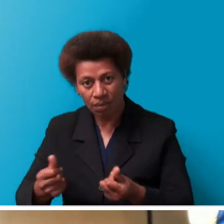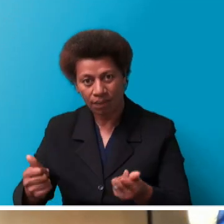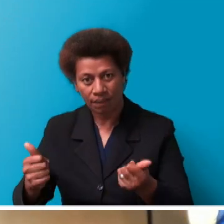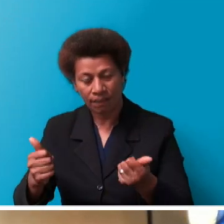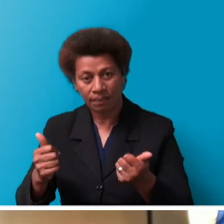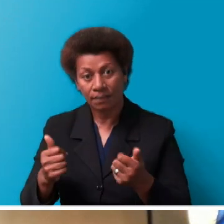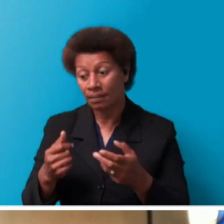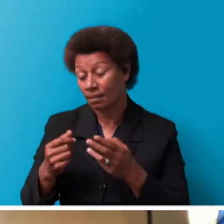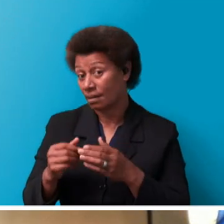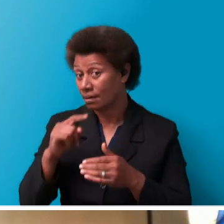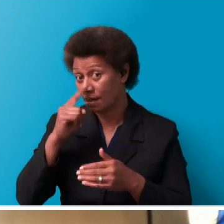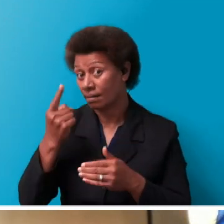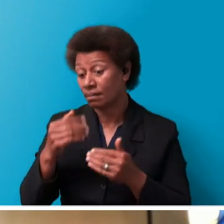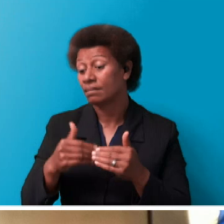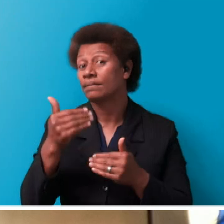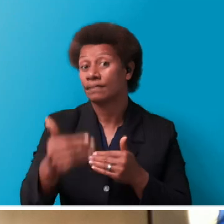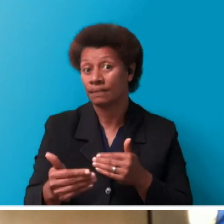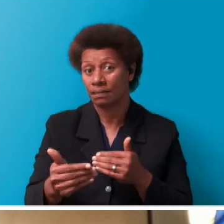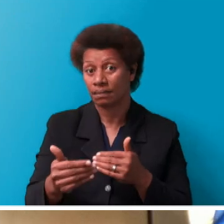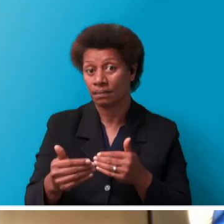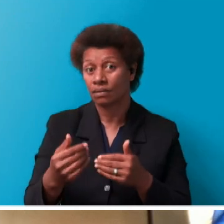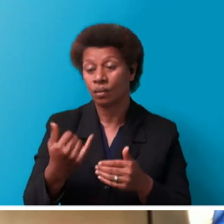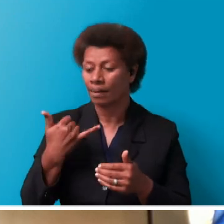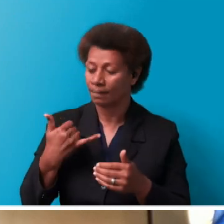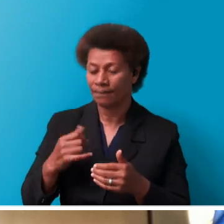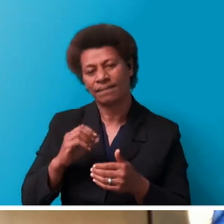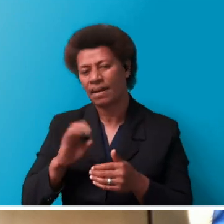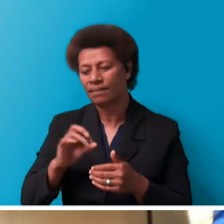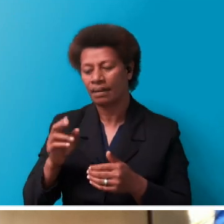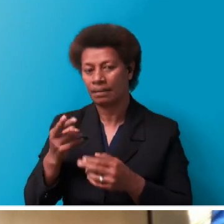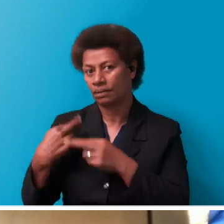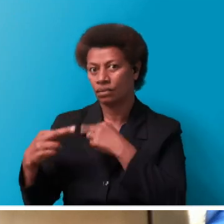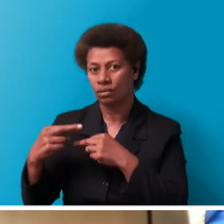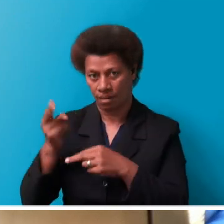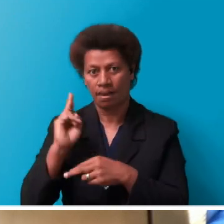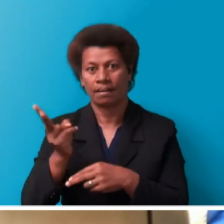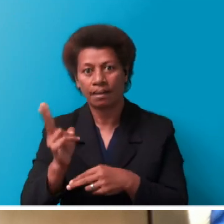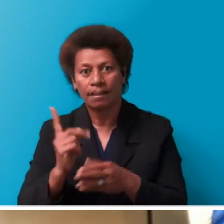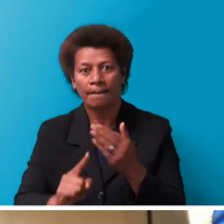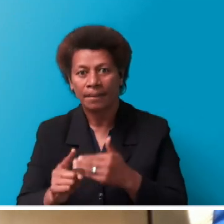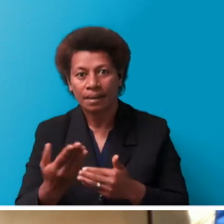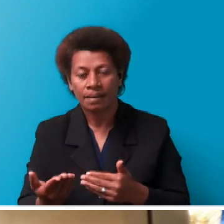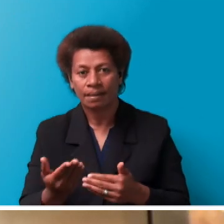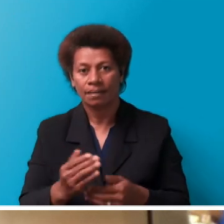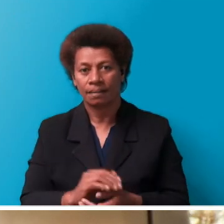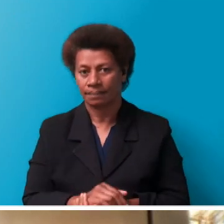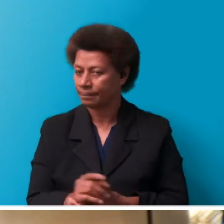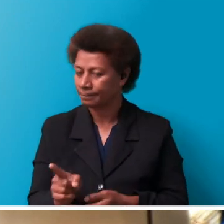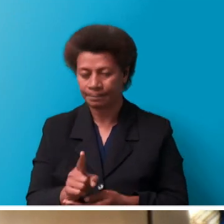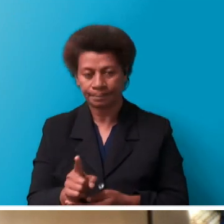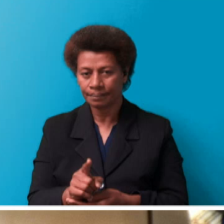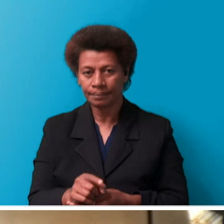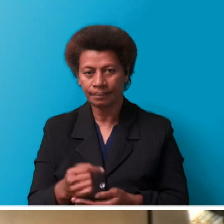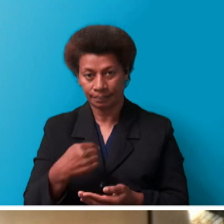history to repeat itself. That is why, under my ministership and leadership, I have worked